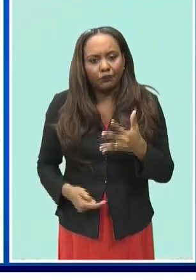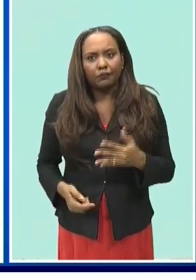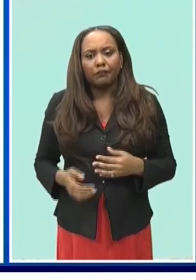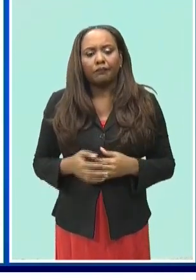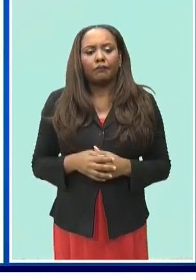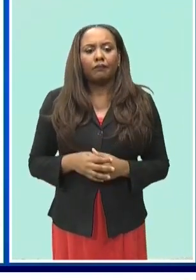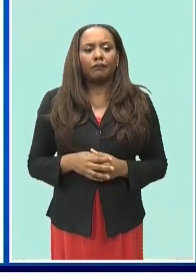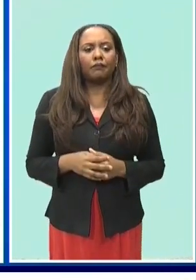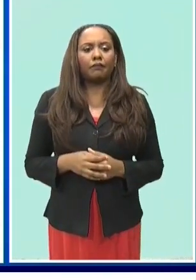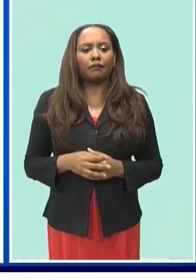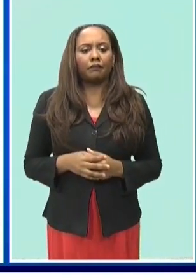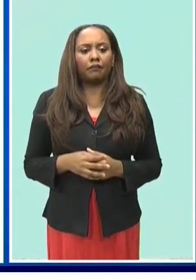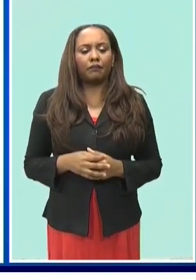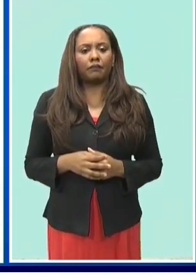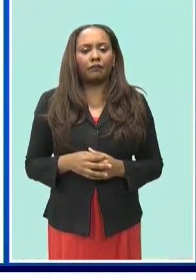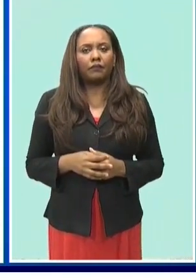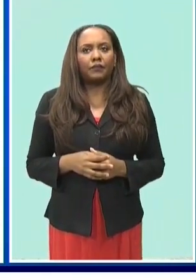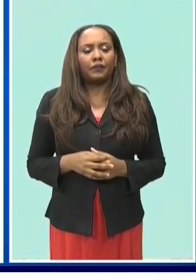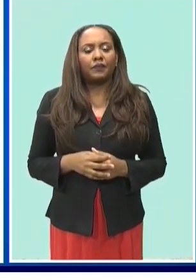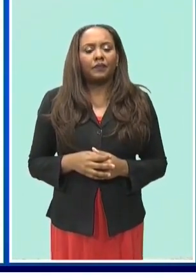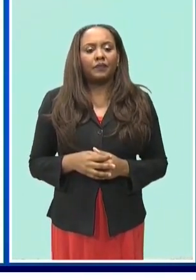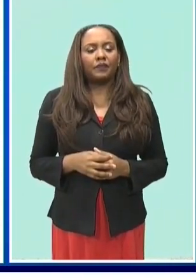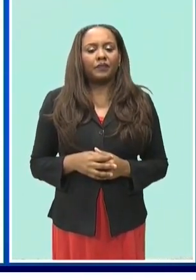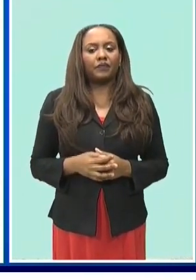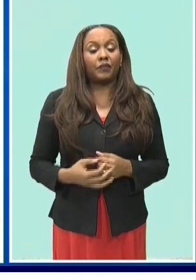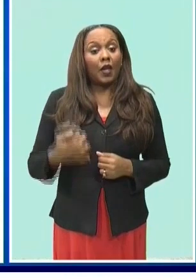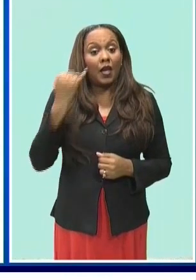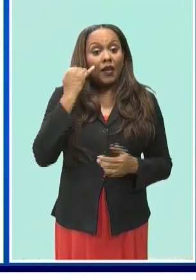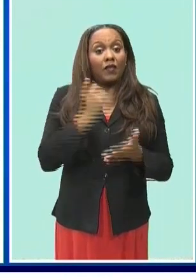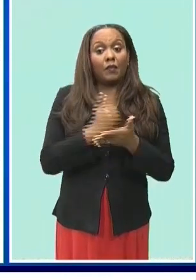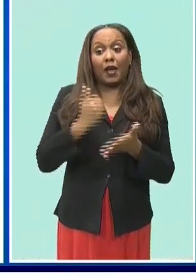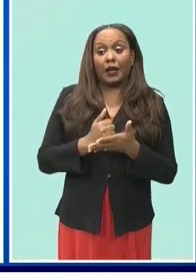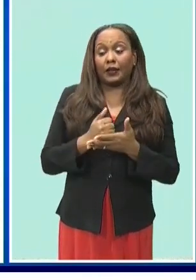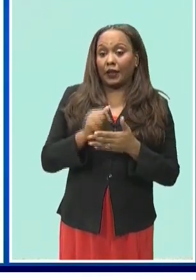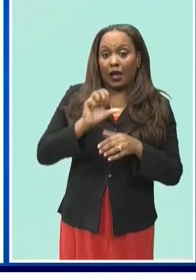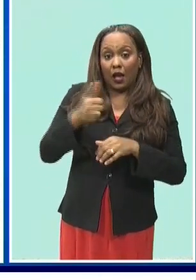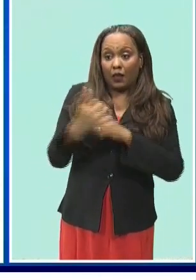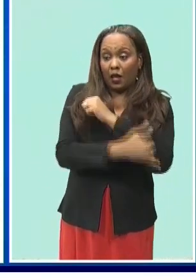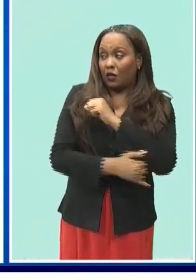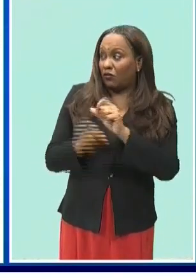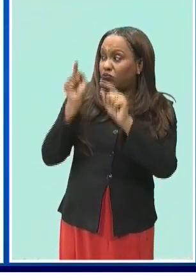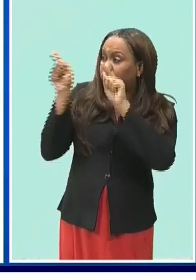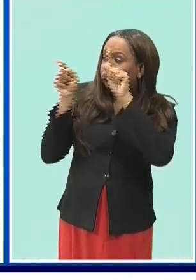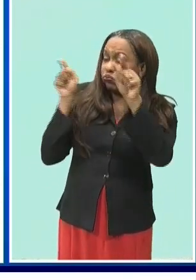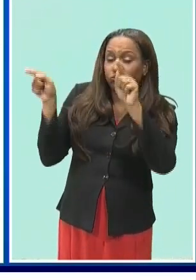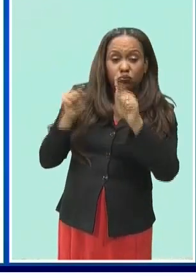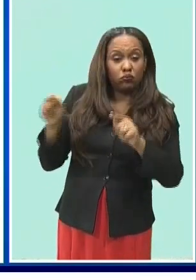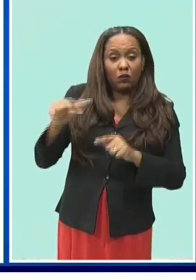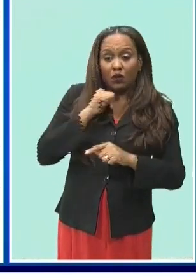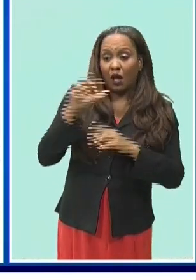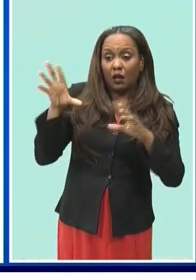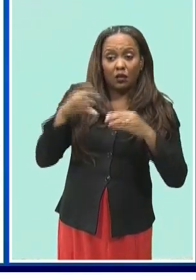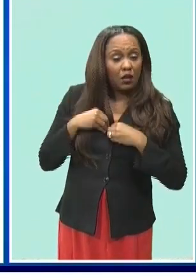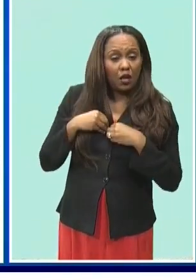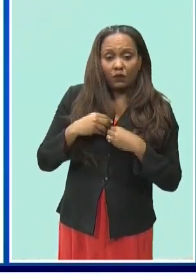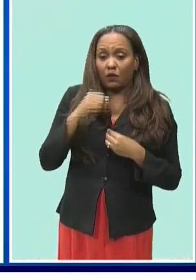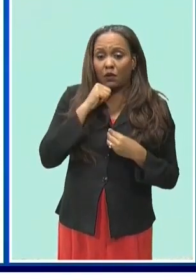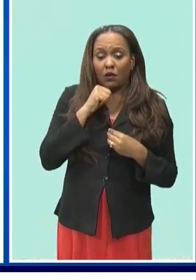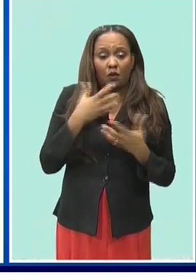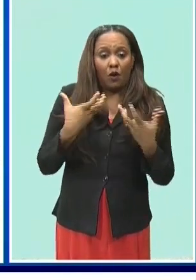the buy-in from the banks overseas, the banks are not going to deal with Barbados. They have a public correspondence